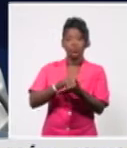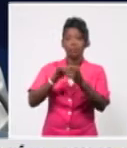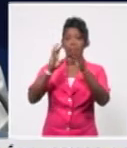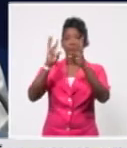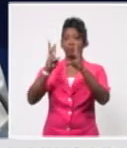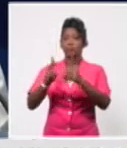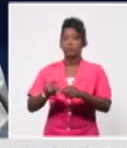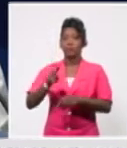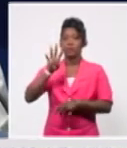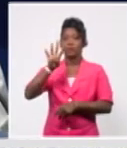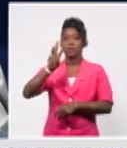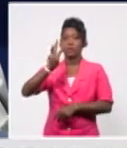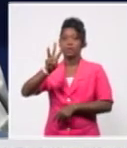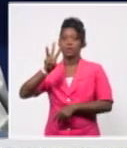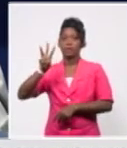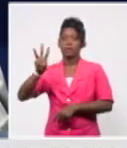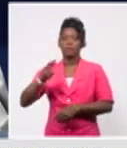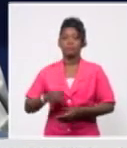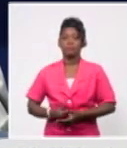Overall,